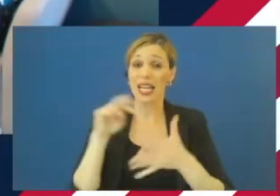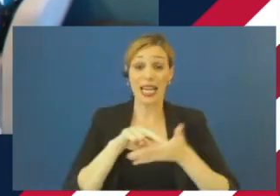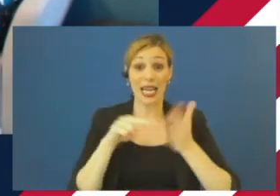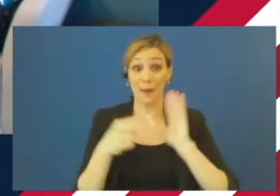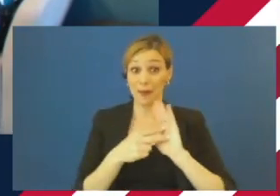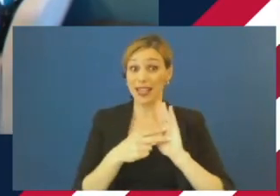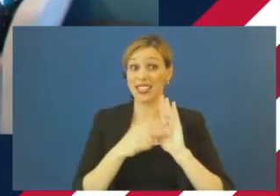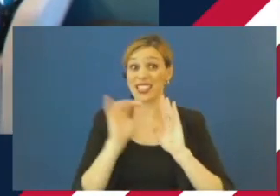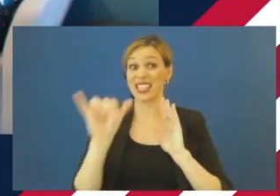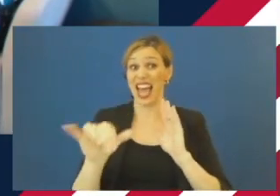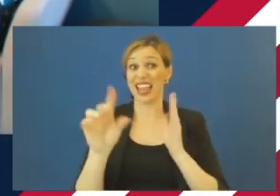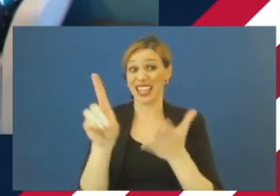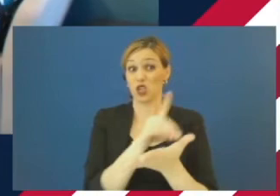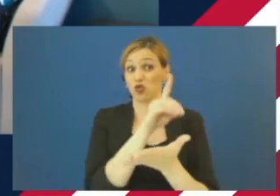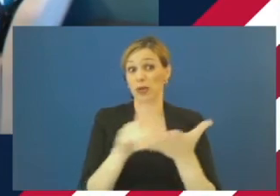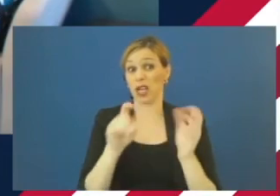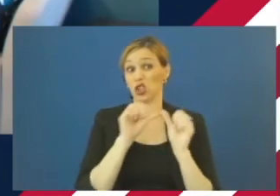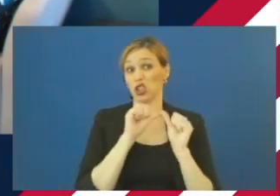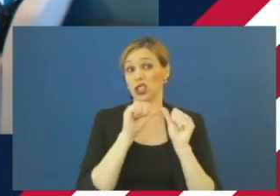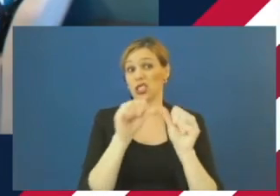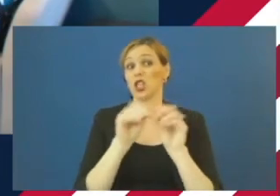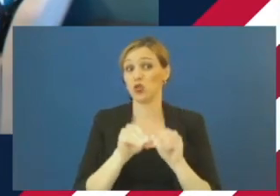just continuing to perpetuate.